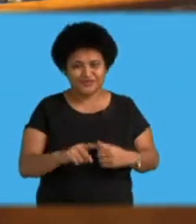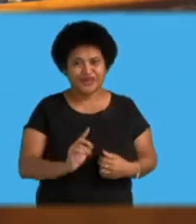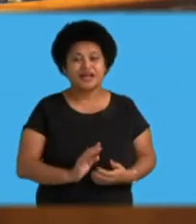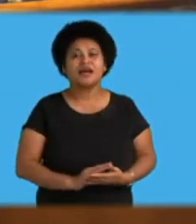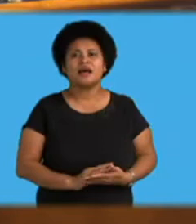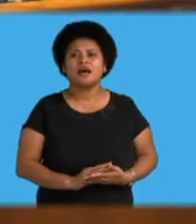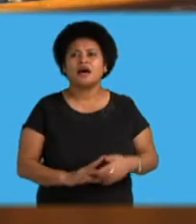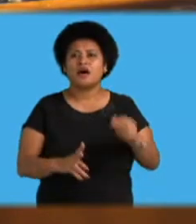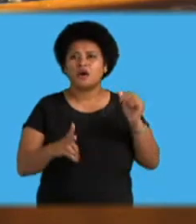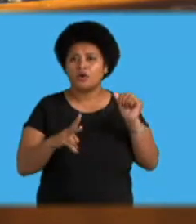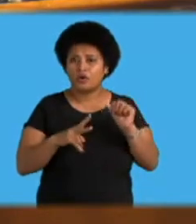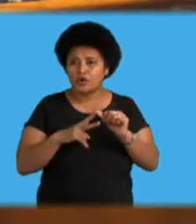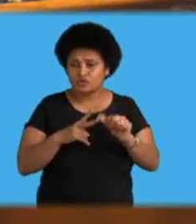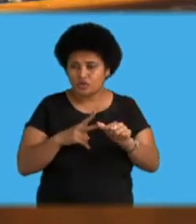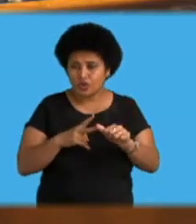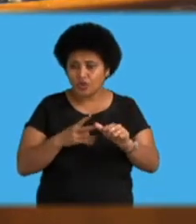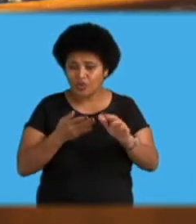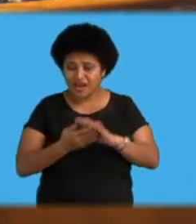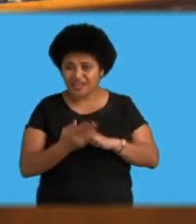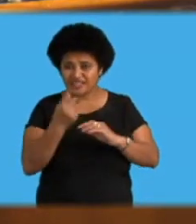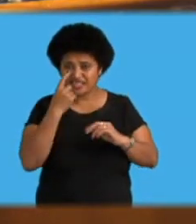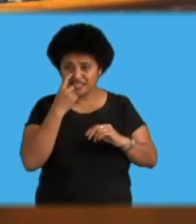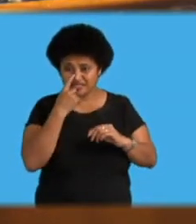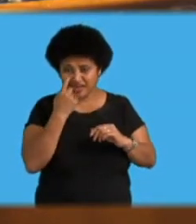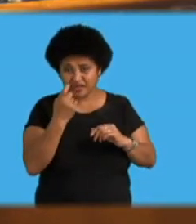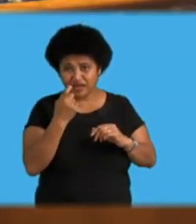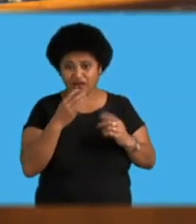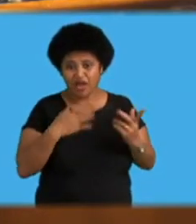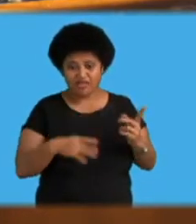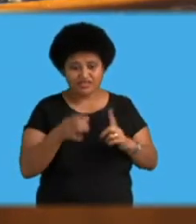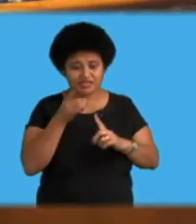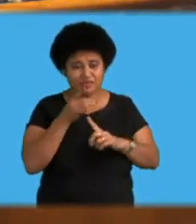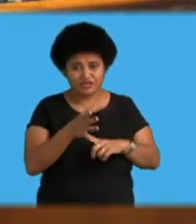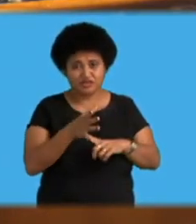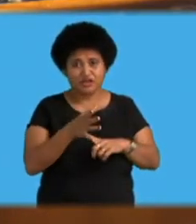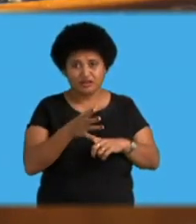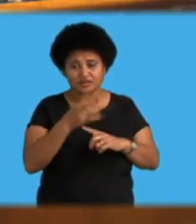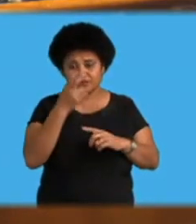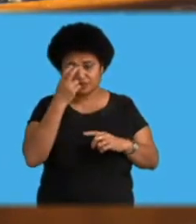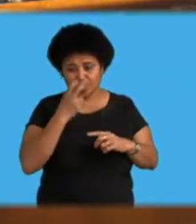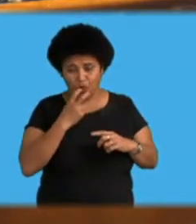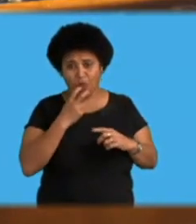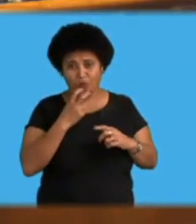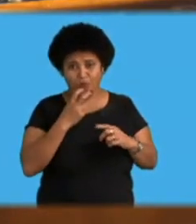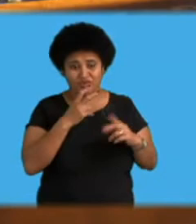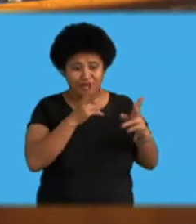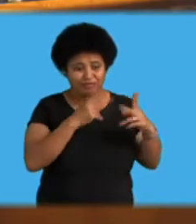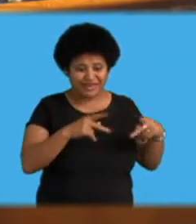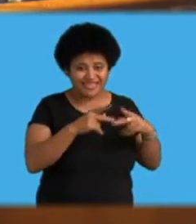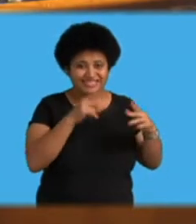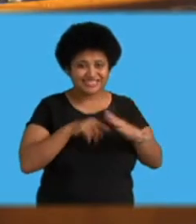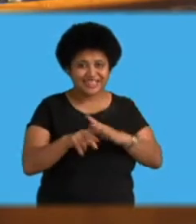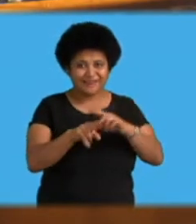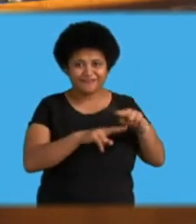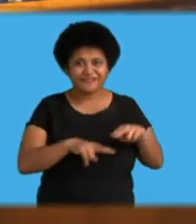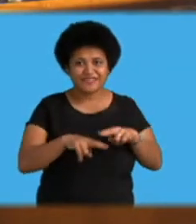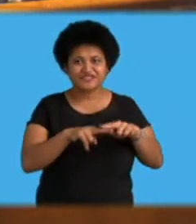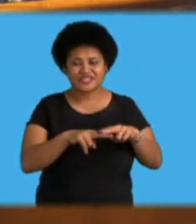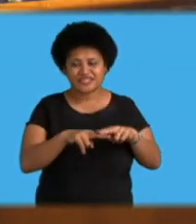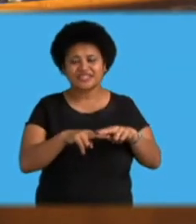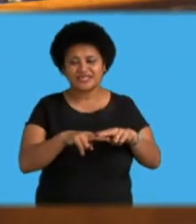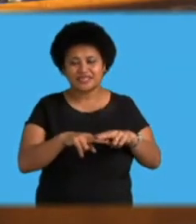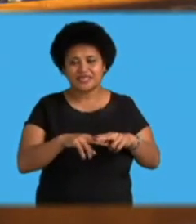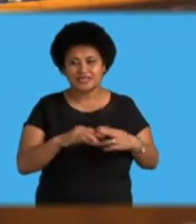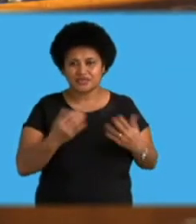Speaker, under the museum are the sacred sites of Fiji, and some, touching on the